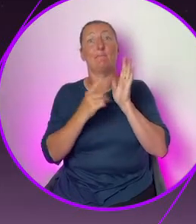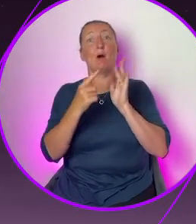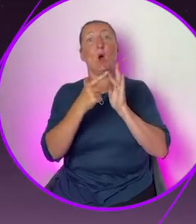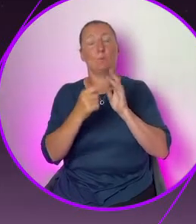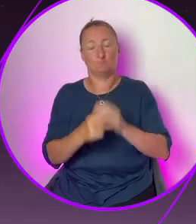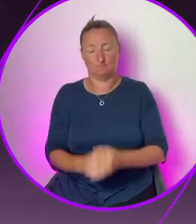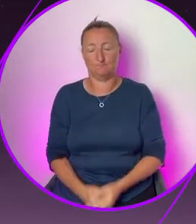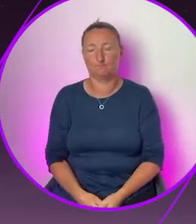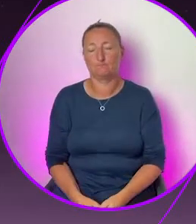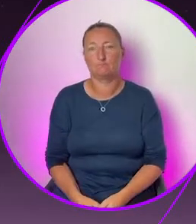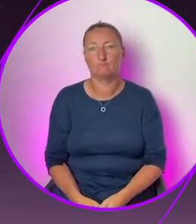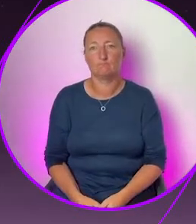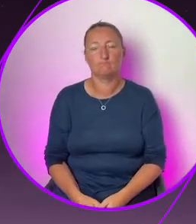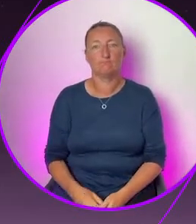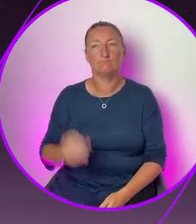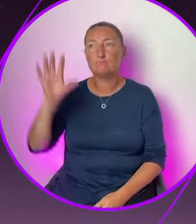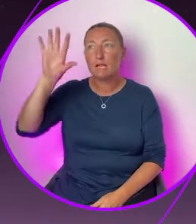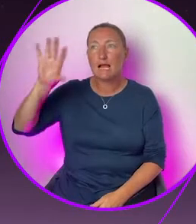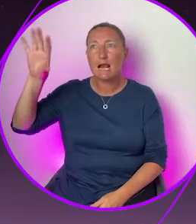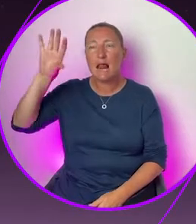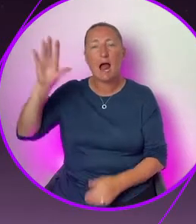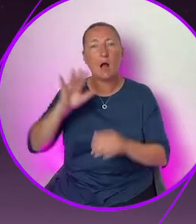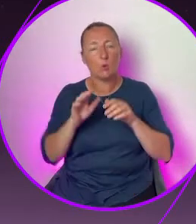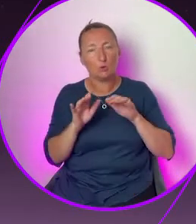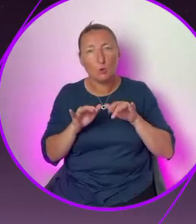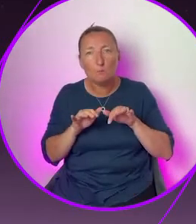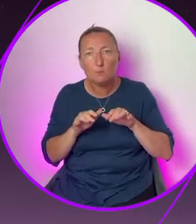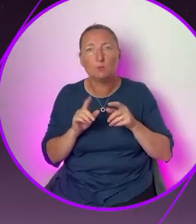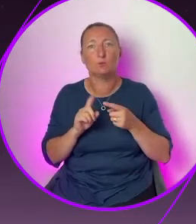technologies such as cloud computing, 5G,